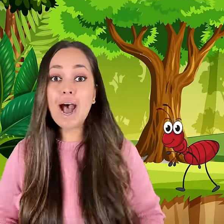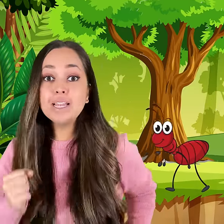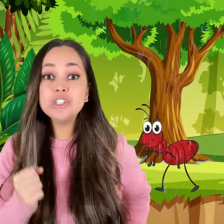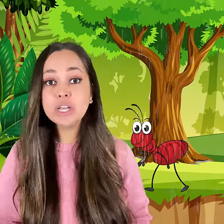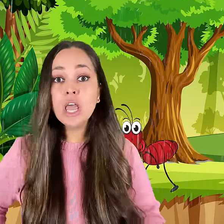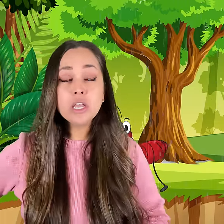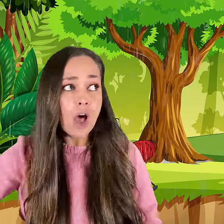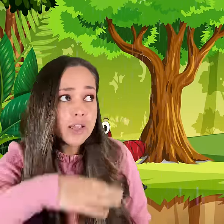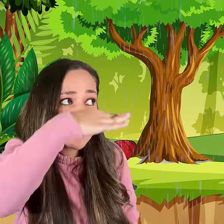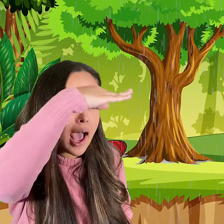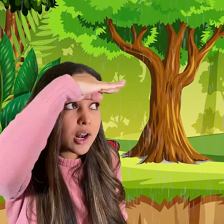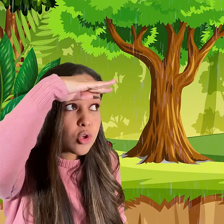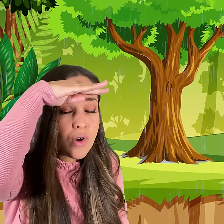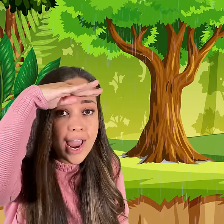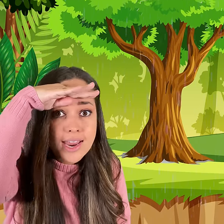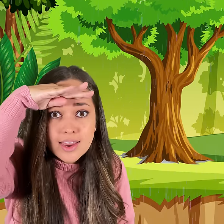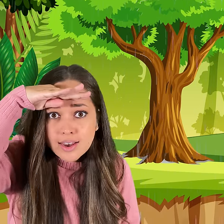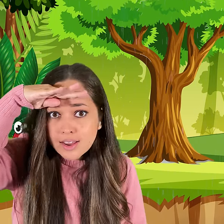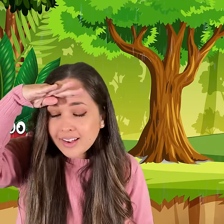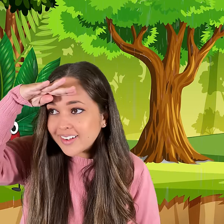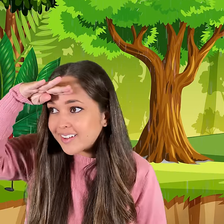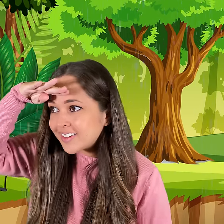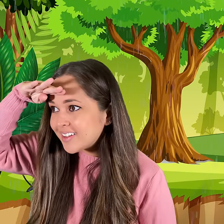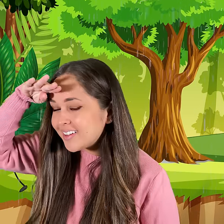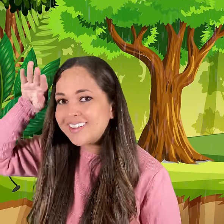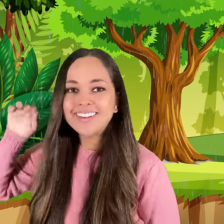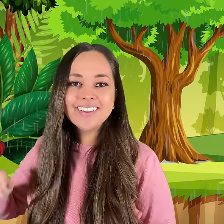went marching, gotta get out of the rain.